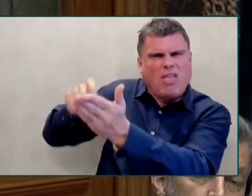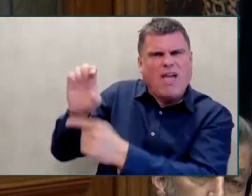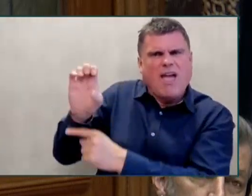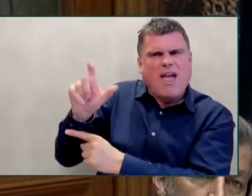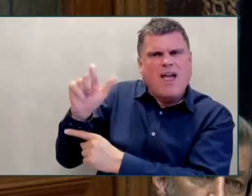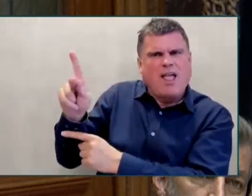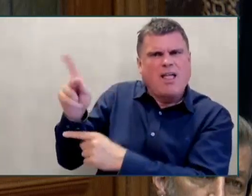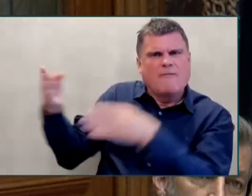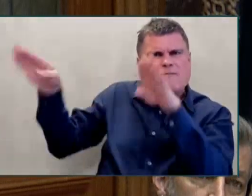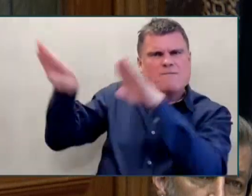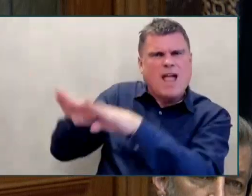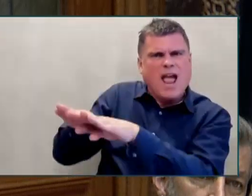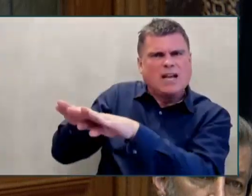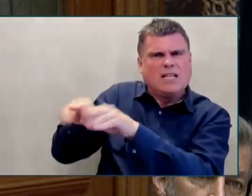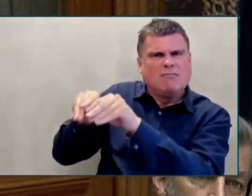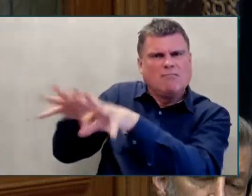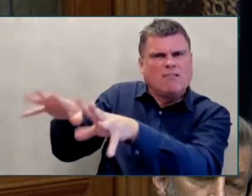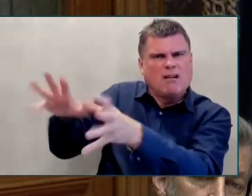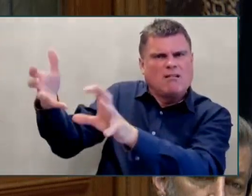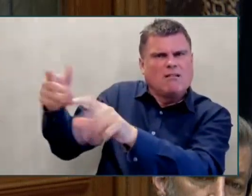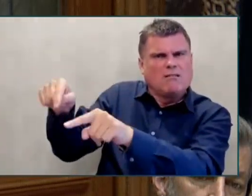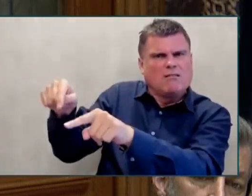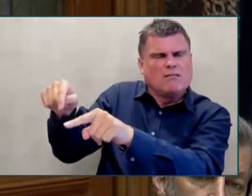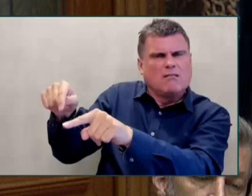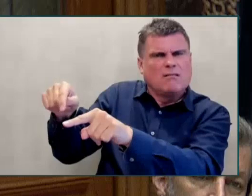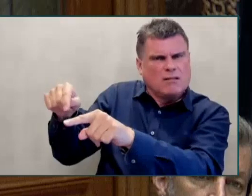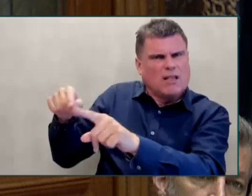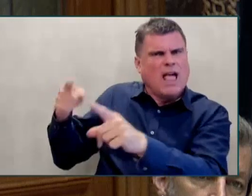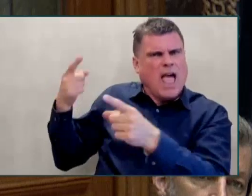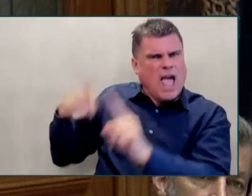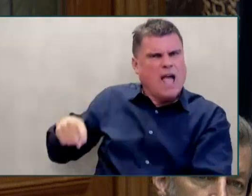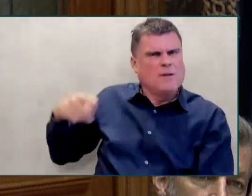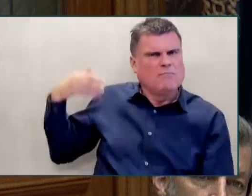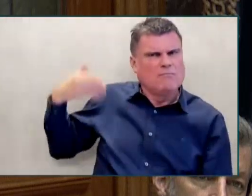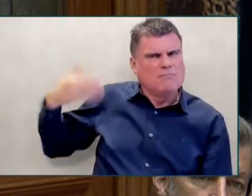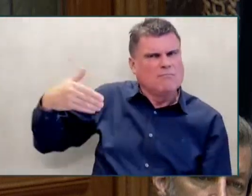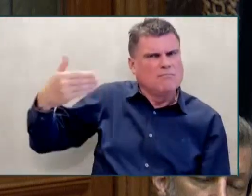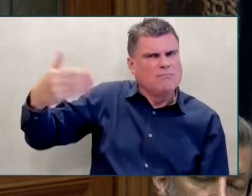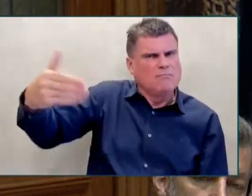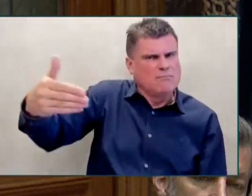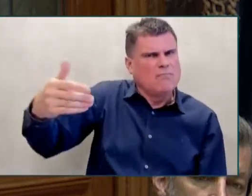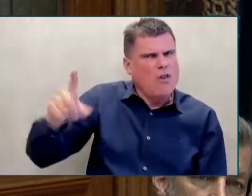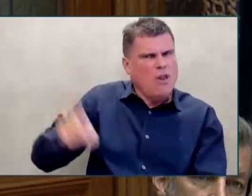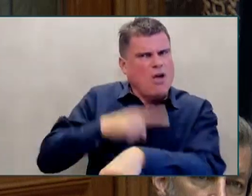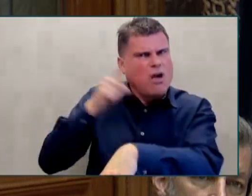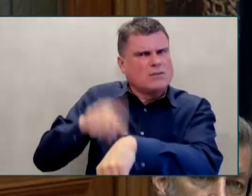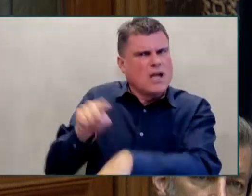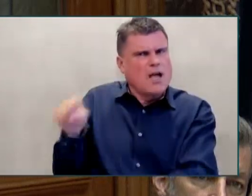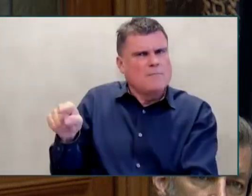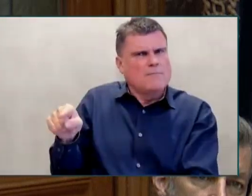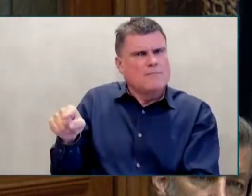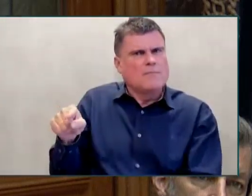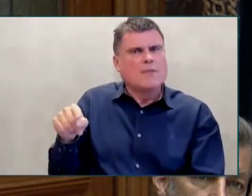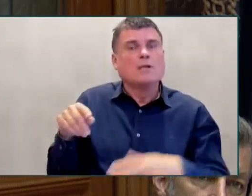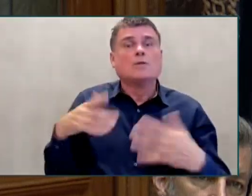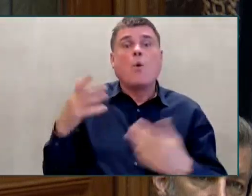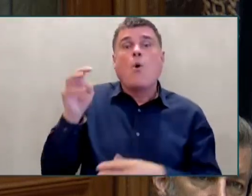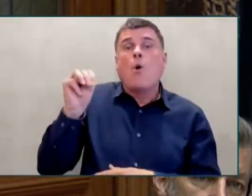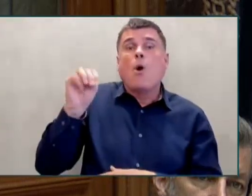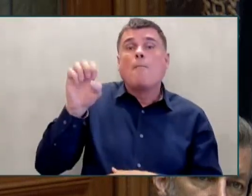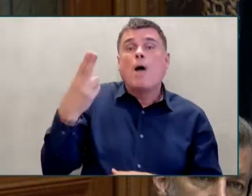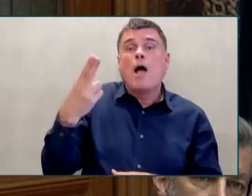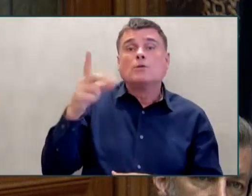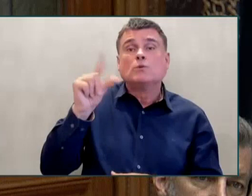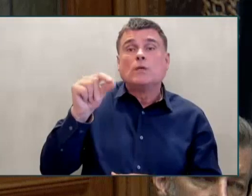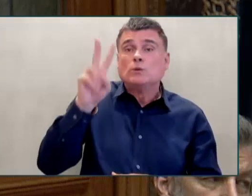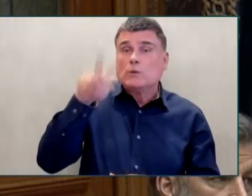in Canadian history. In March of 2022, Teck wrote to the Federal Minister of Foreign Affairs